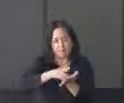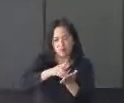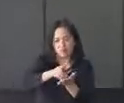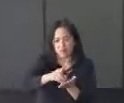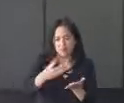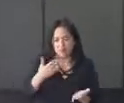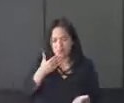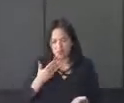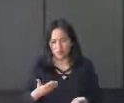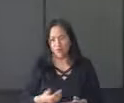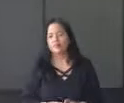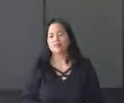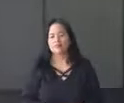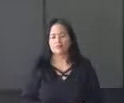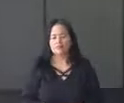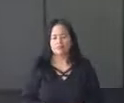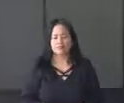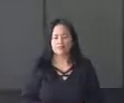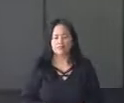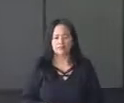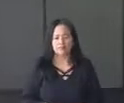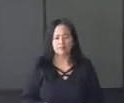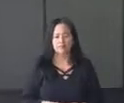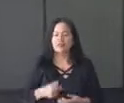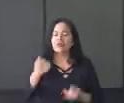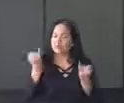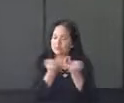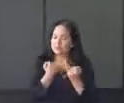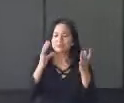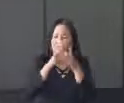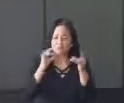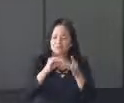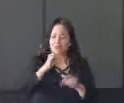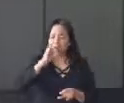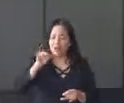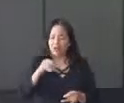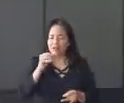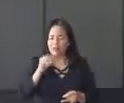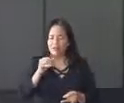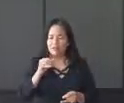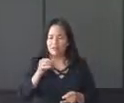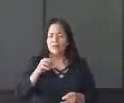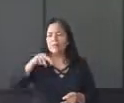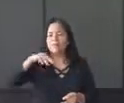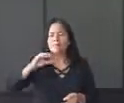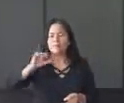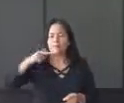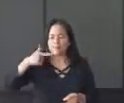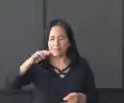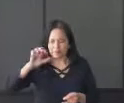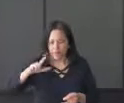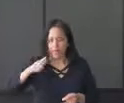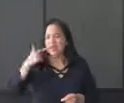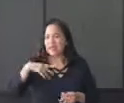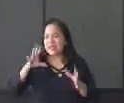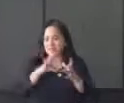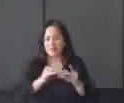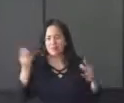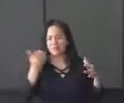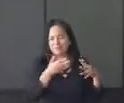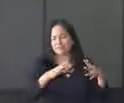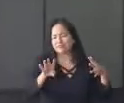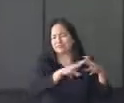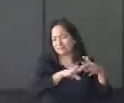guarantee of our rights. And what José Ángel mentioned about understanding migrations as a natural fact, a historical